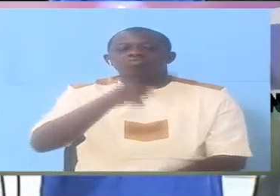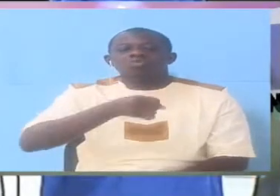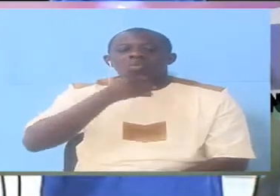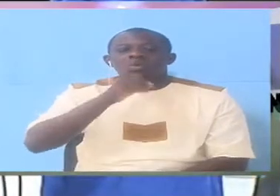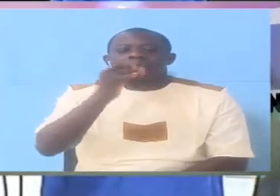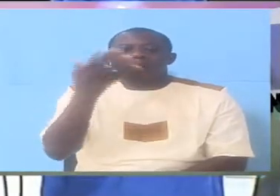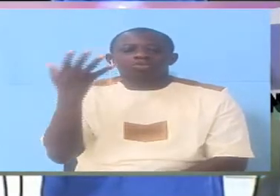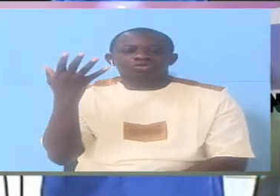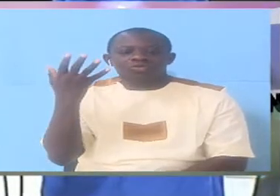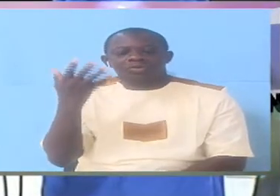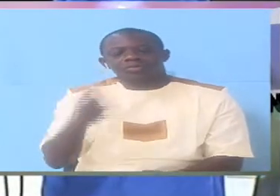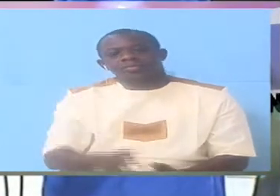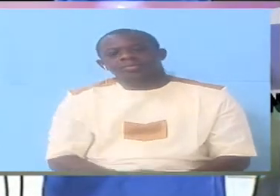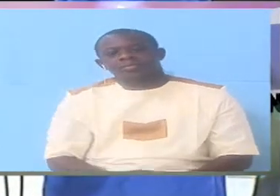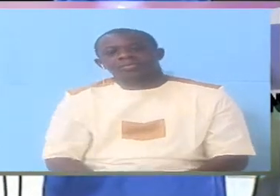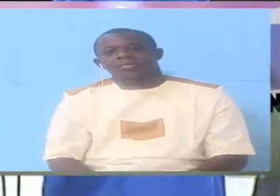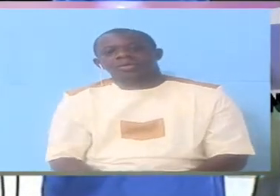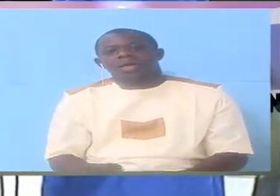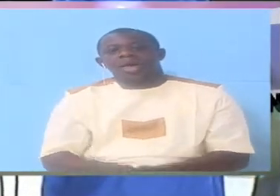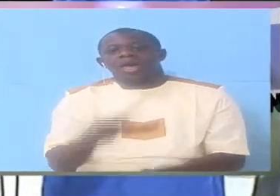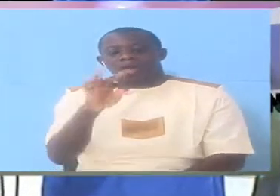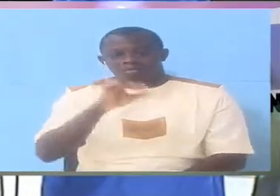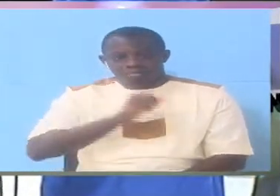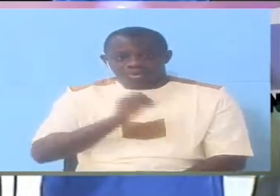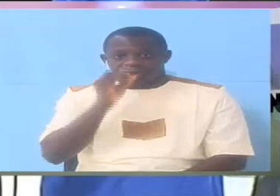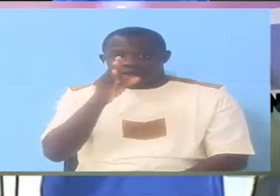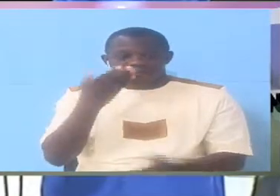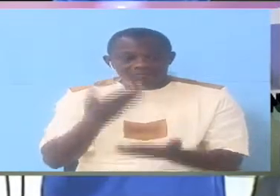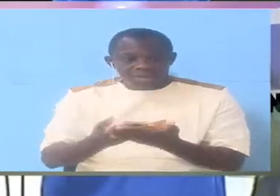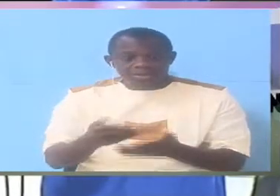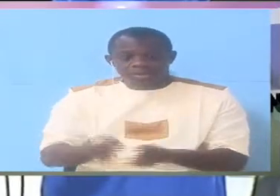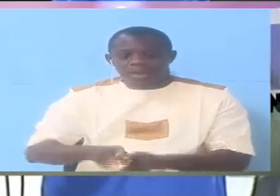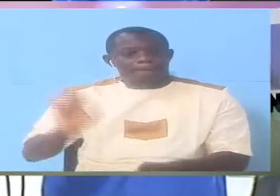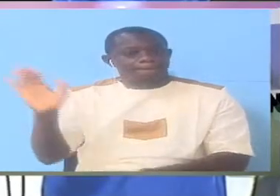how old are you? If